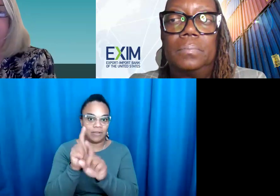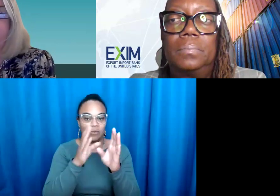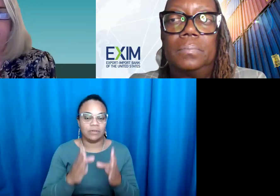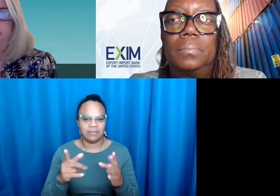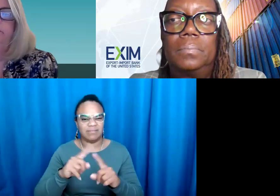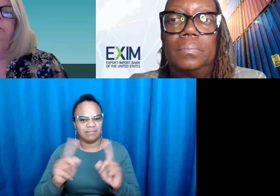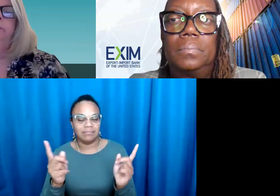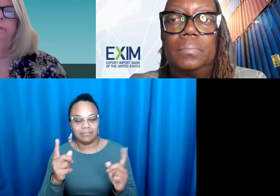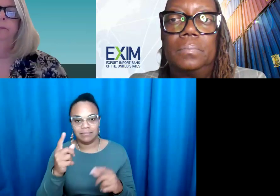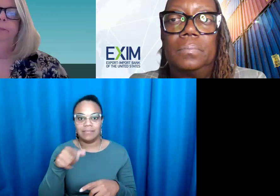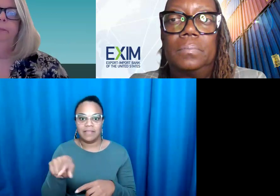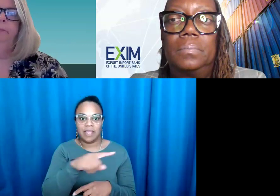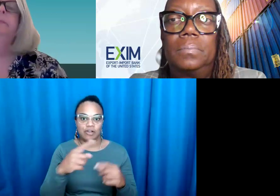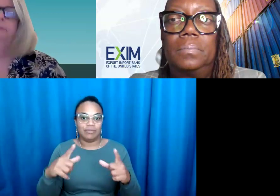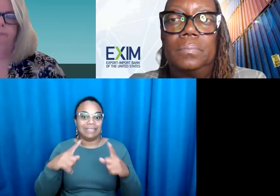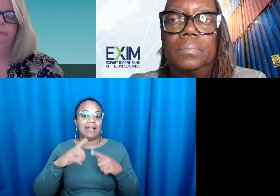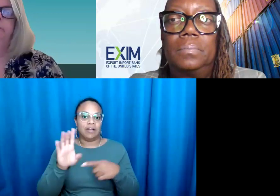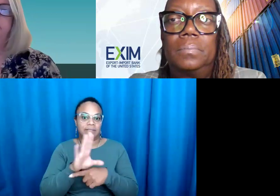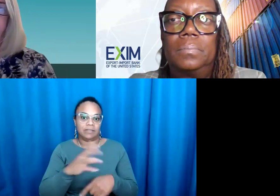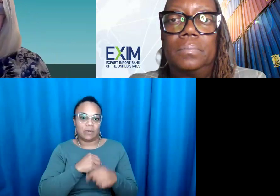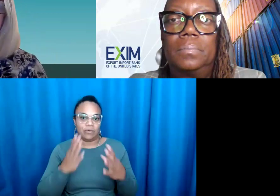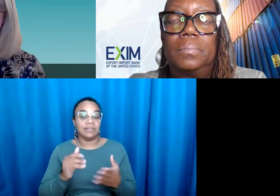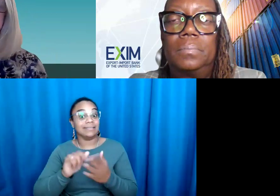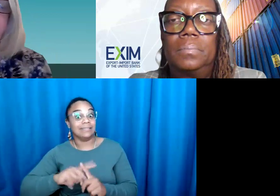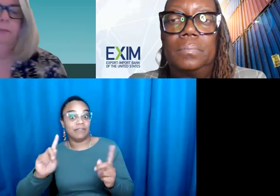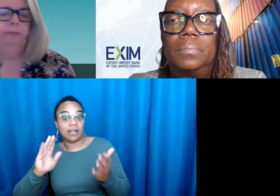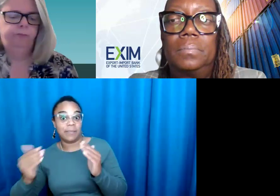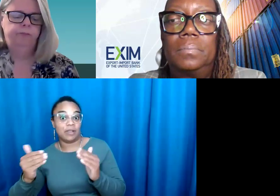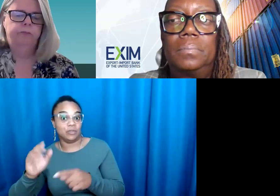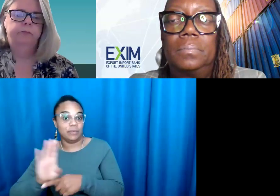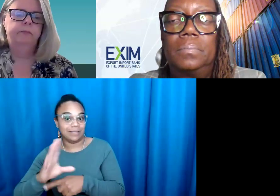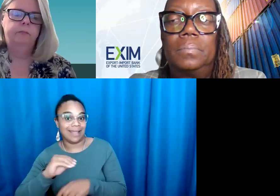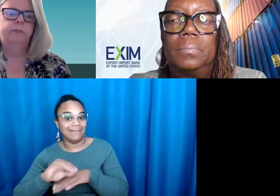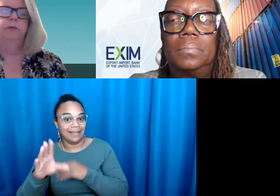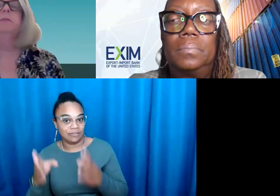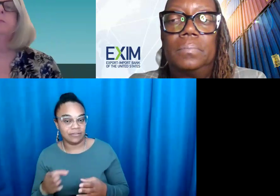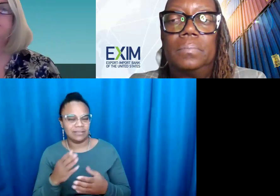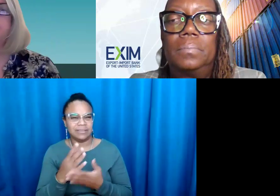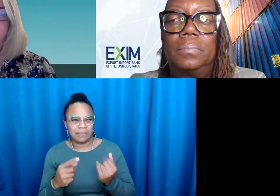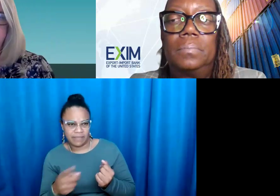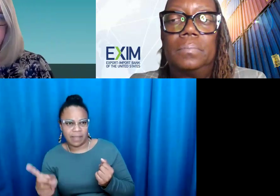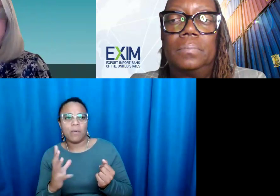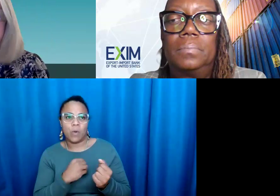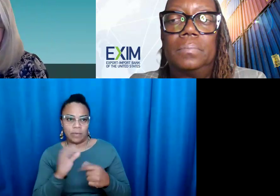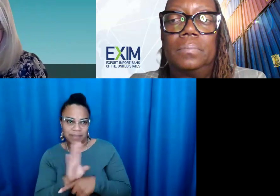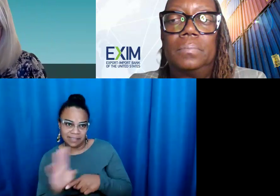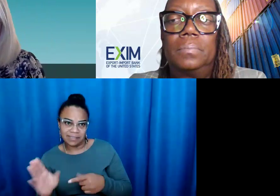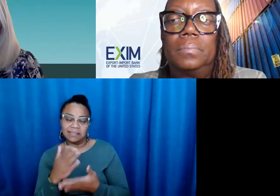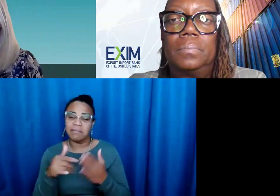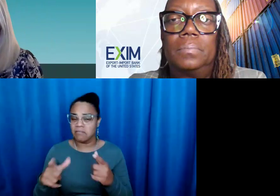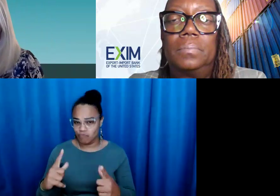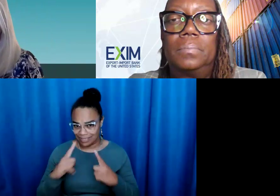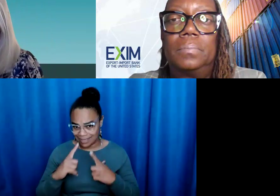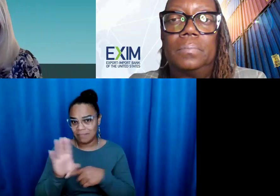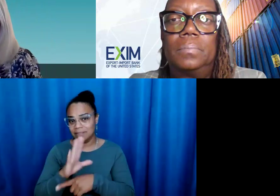different, as I said, because they are retired business owners. That's different than the business advisors Some of them are business owners, some of them are retired business owners, and some of them are